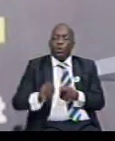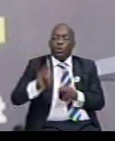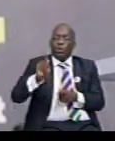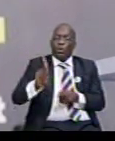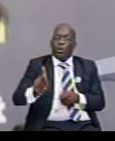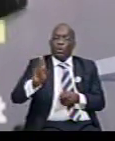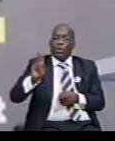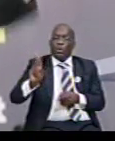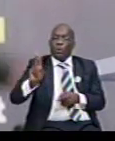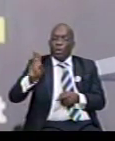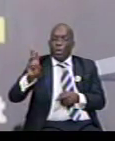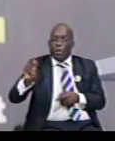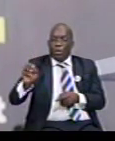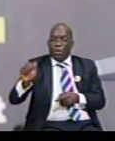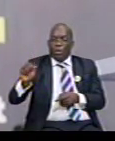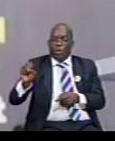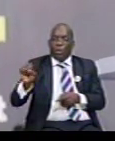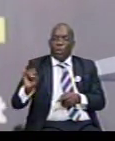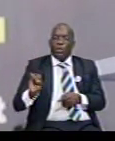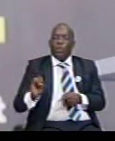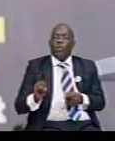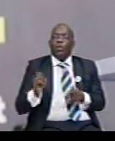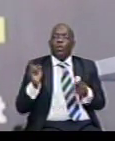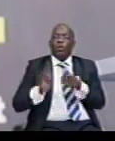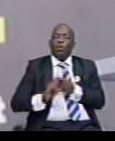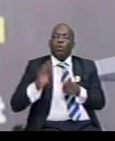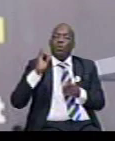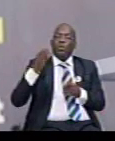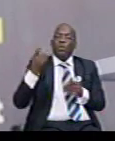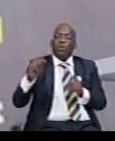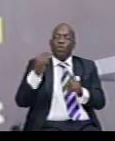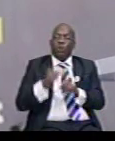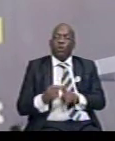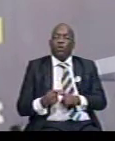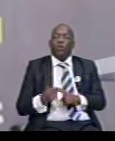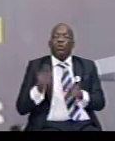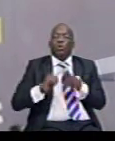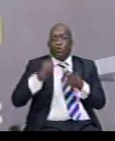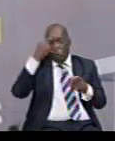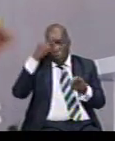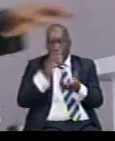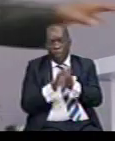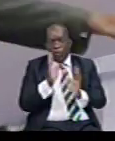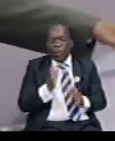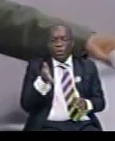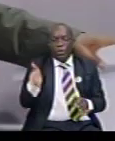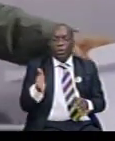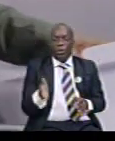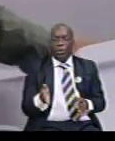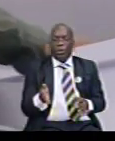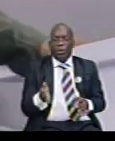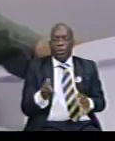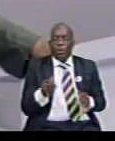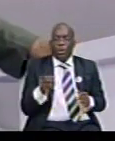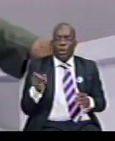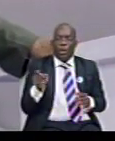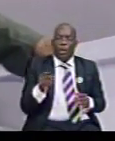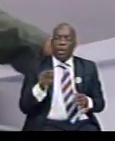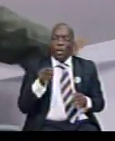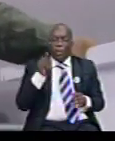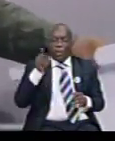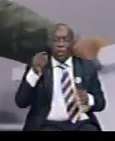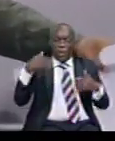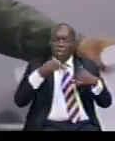the believers just to share the word of God together. And then well, he had been in that condition for